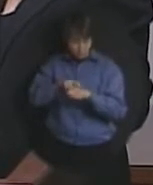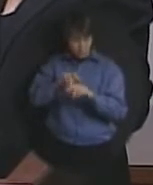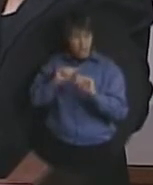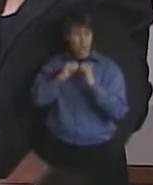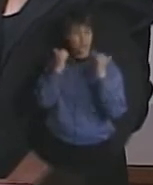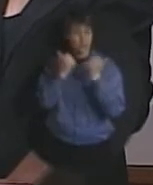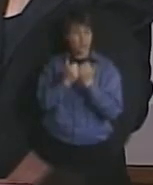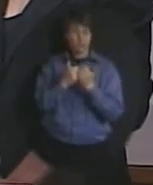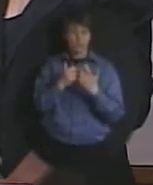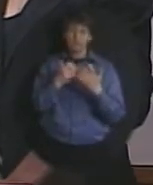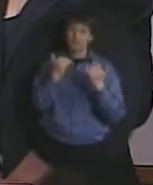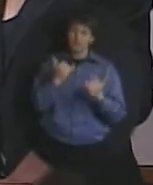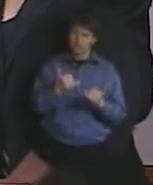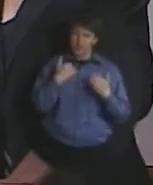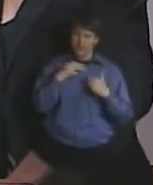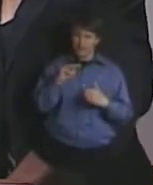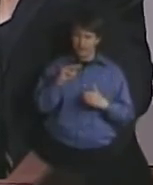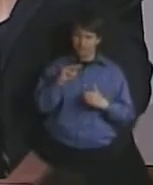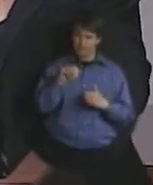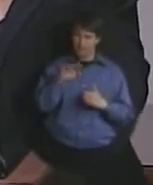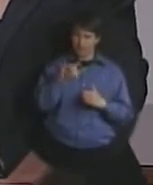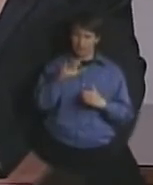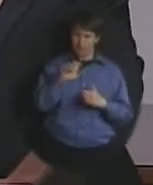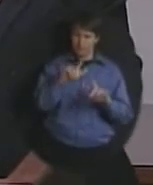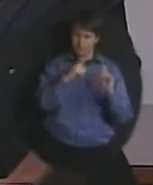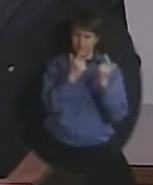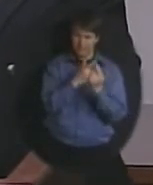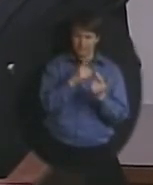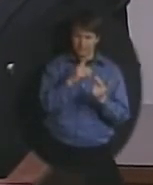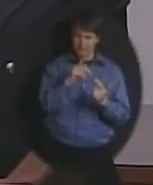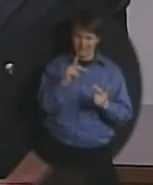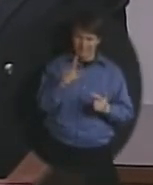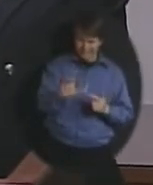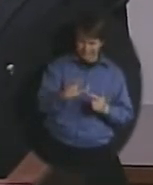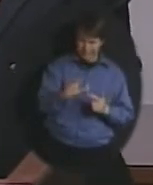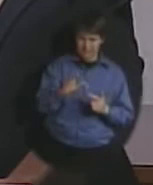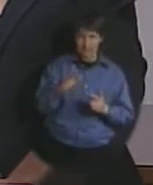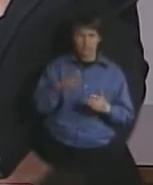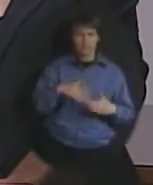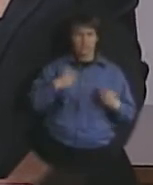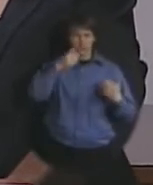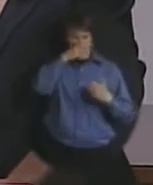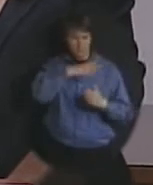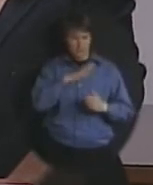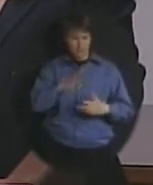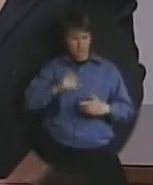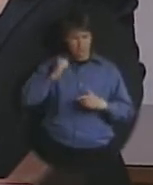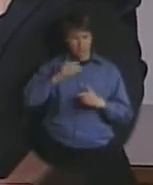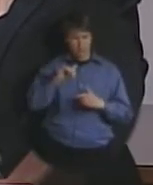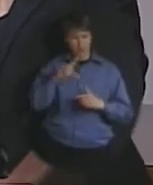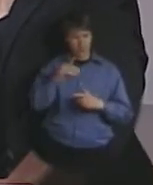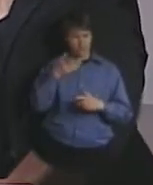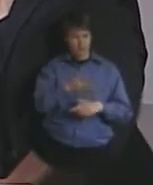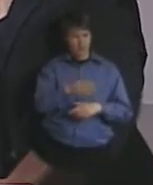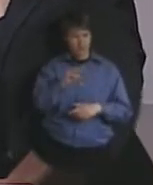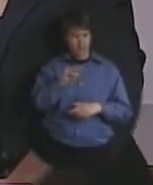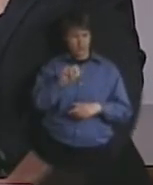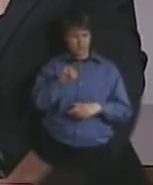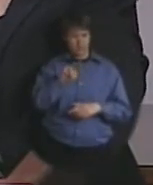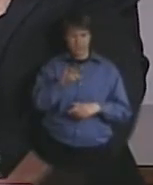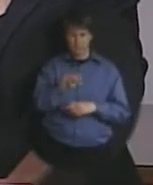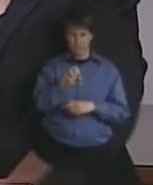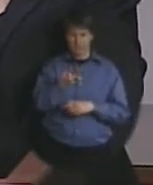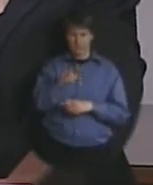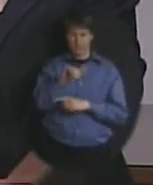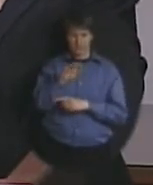is a current Miracle League of Kansas City, if you've seen it in the news. It is in a young gentleman's backyard in Merriam, Kansas, and it's been there for 12